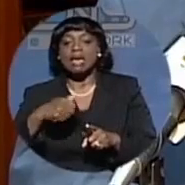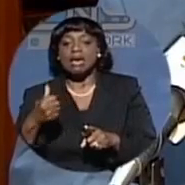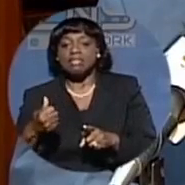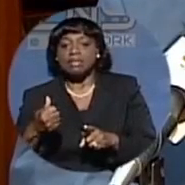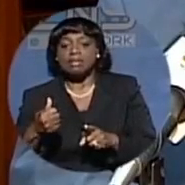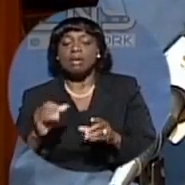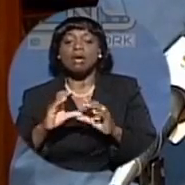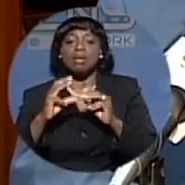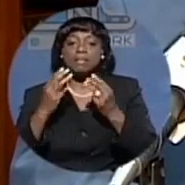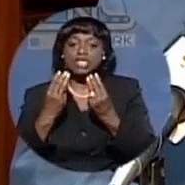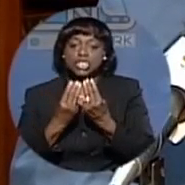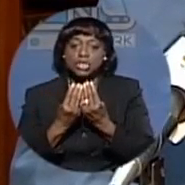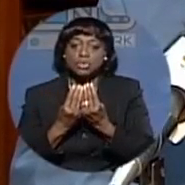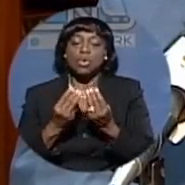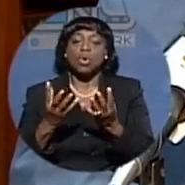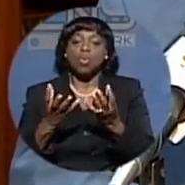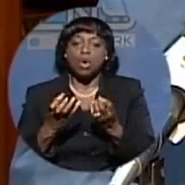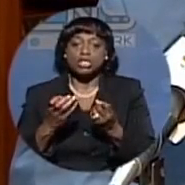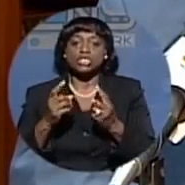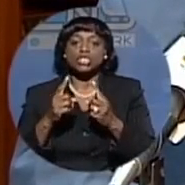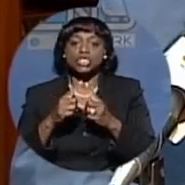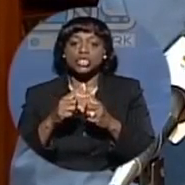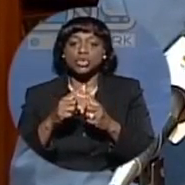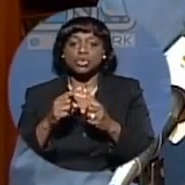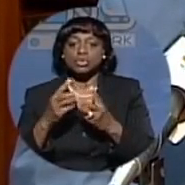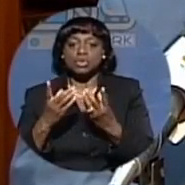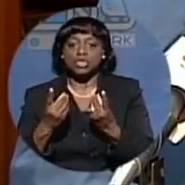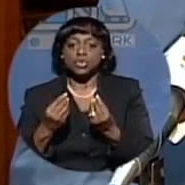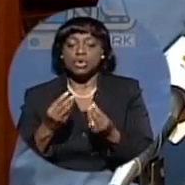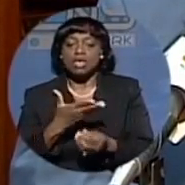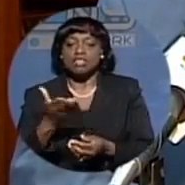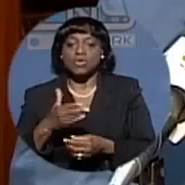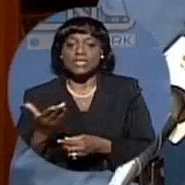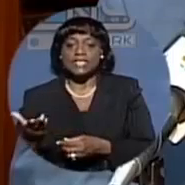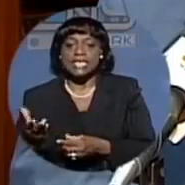the one that's meeting now also wanted to do those things, but there were